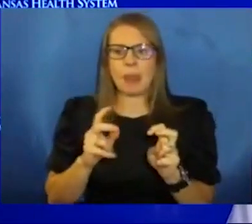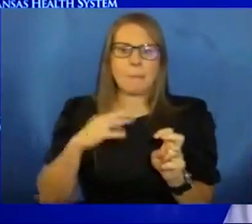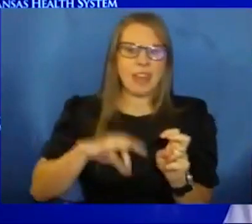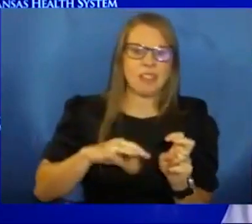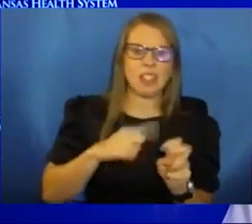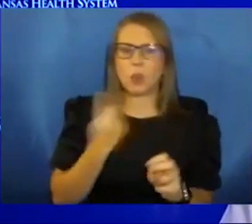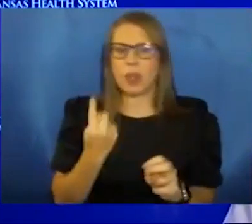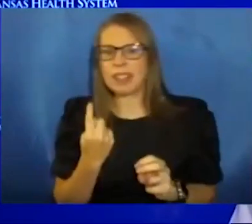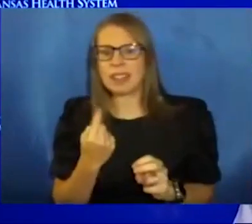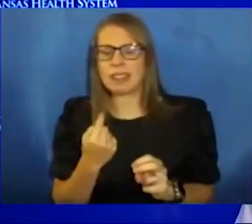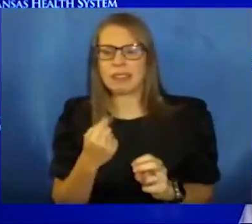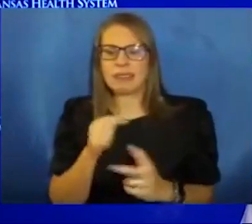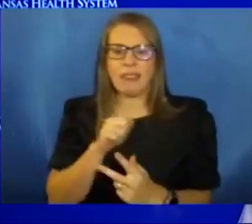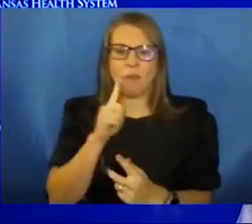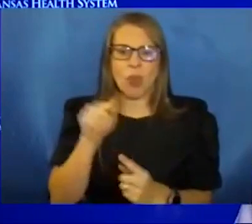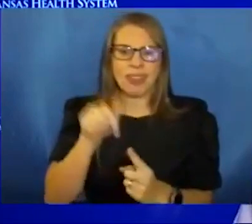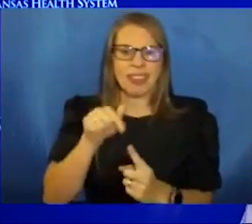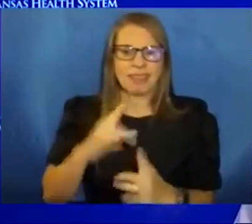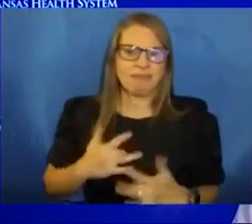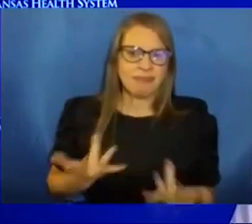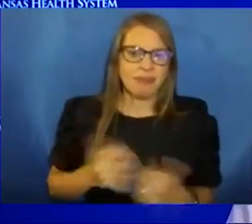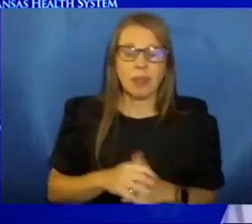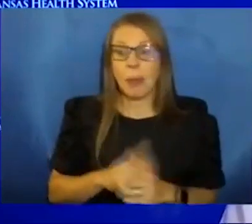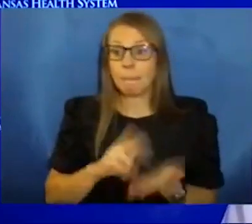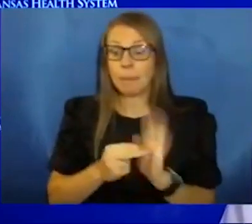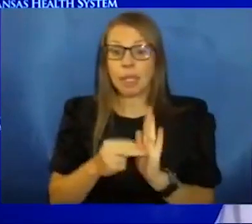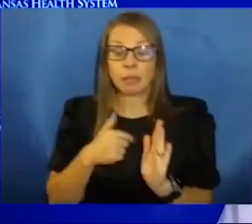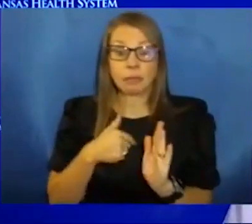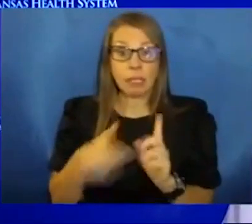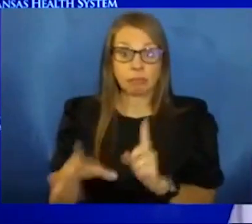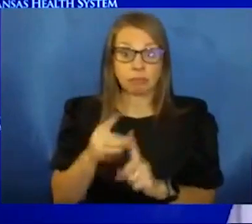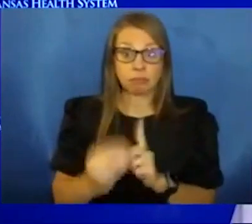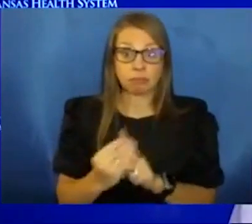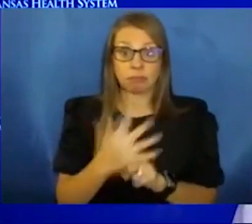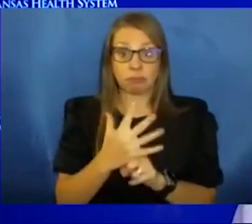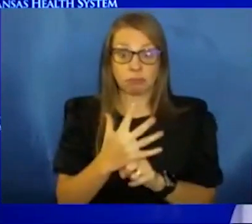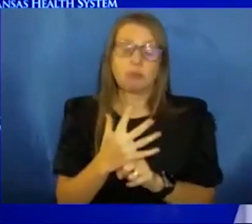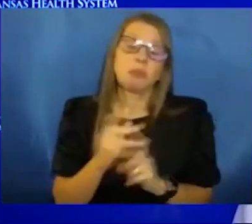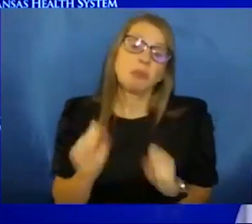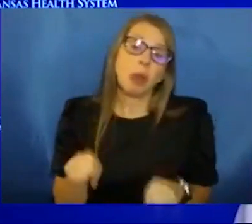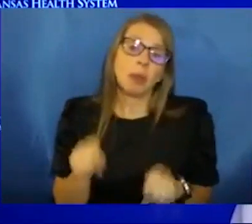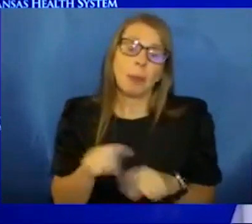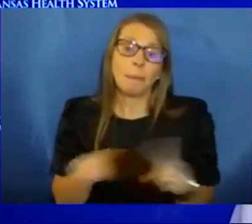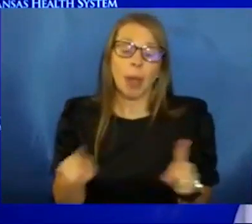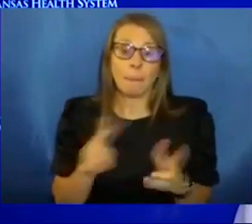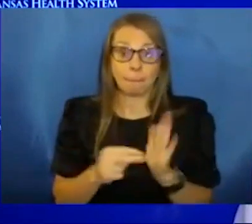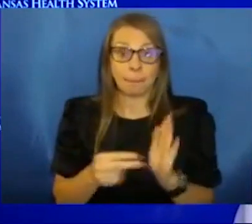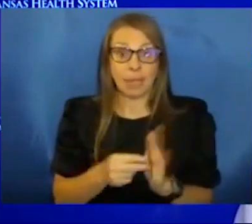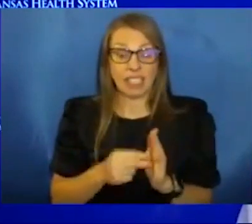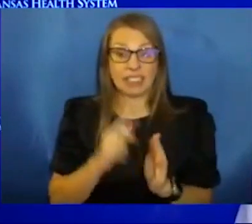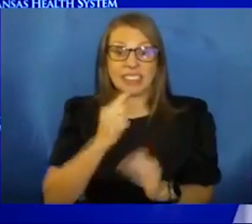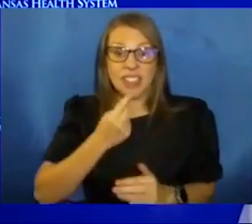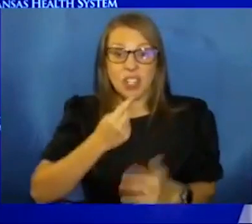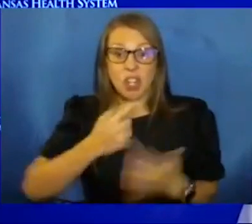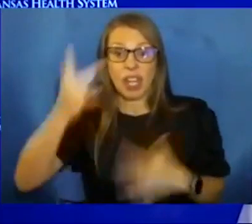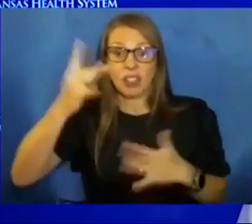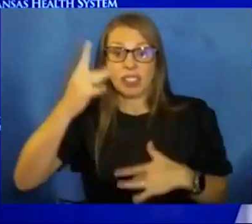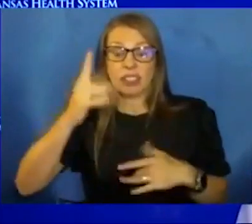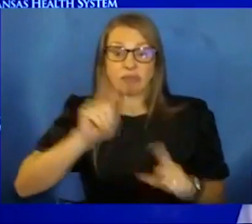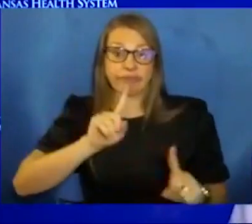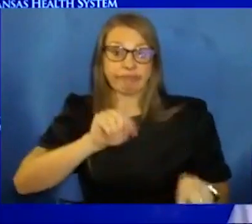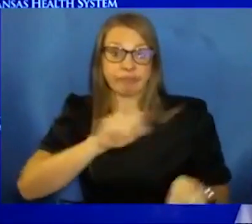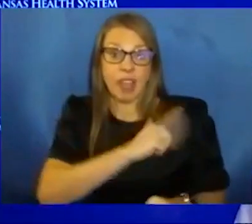remains significantly low or significantly improved if you are vaccinated. So I think you have to just weigh, what are those risks and benefits